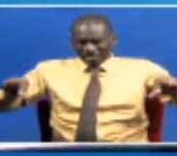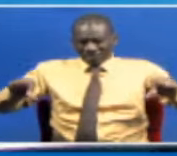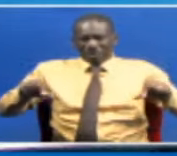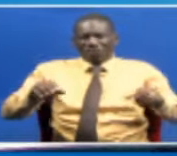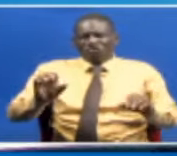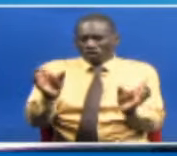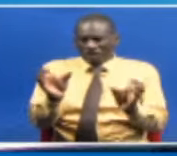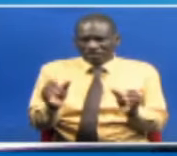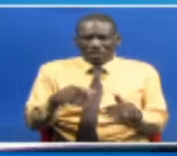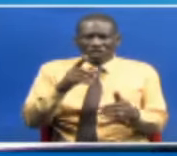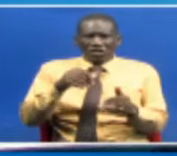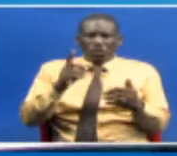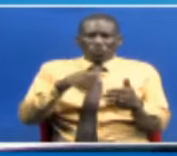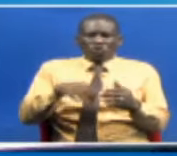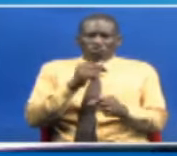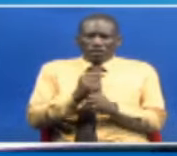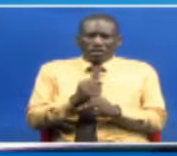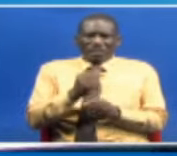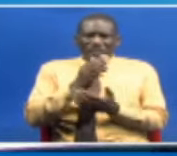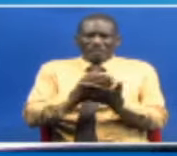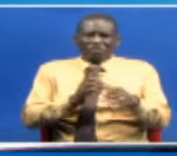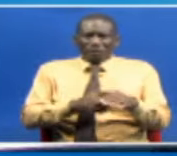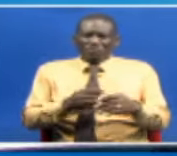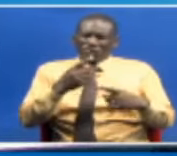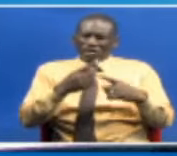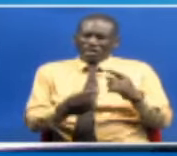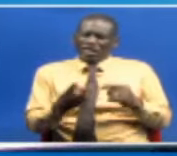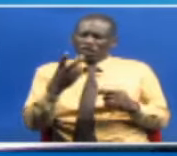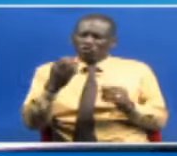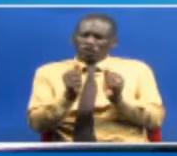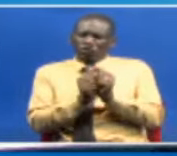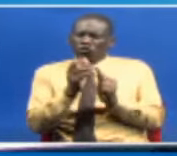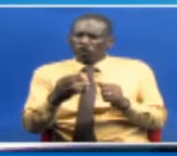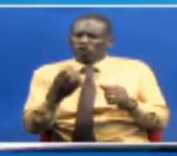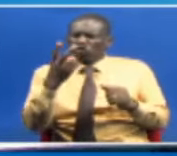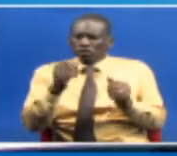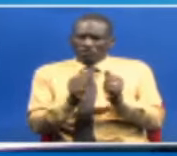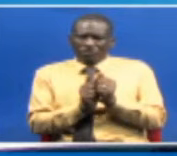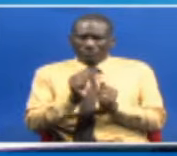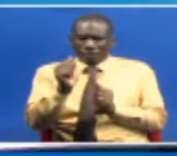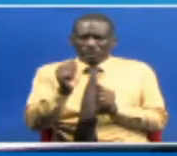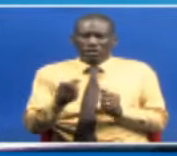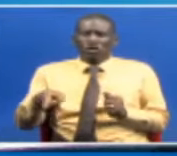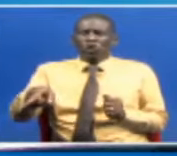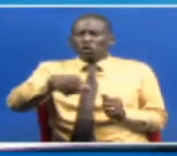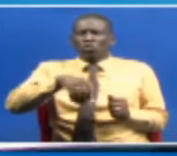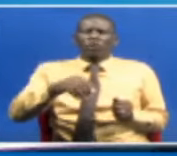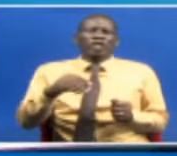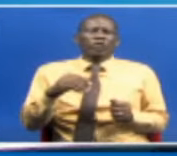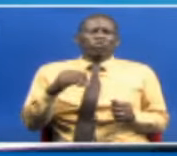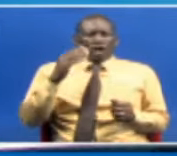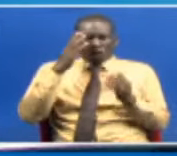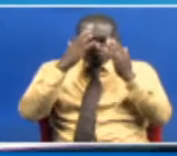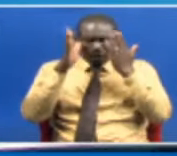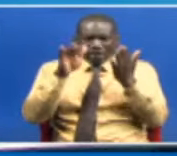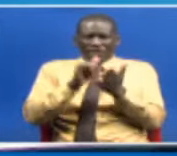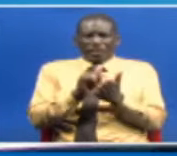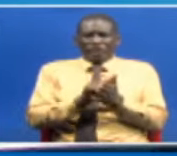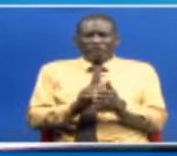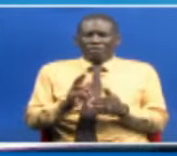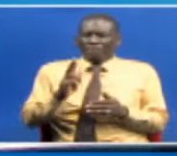What we're doing is sometimes in 2014-15, we realized that